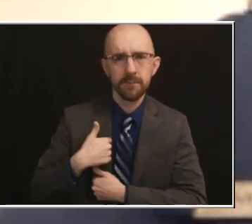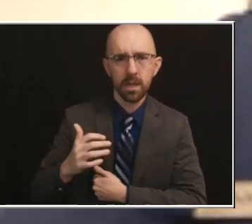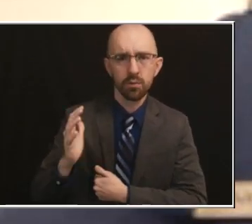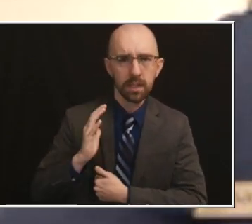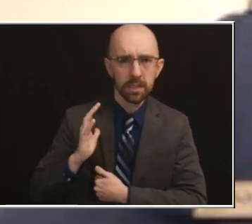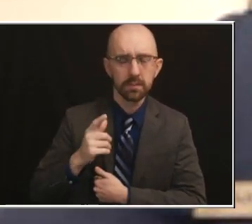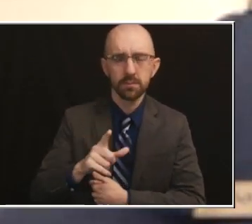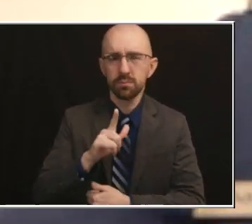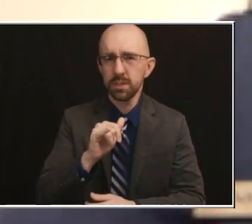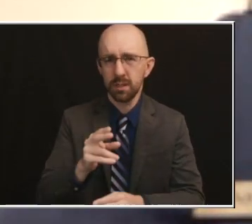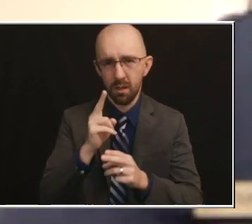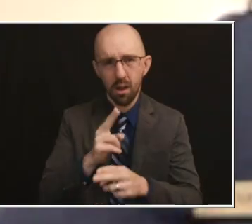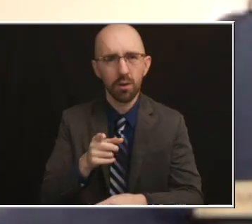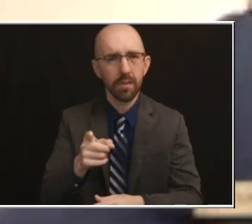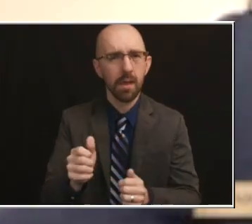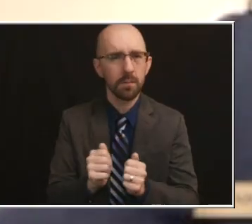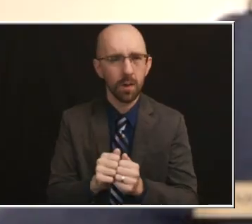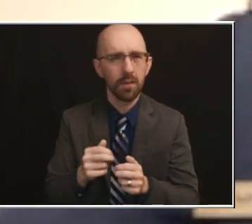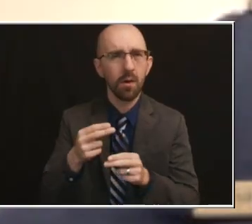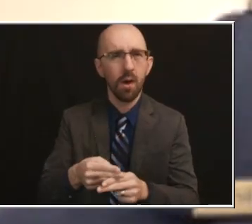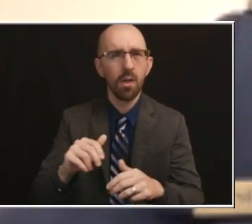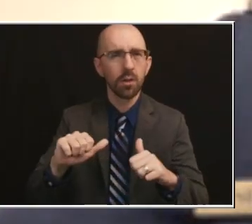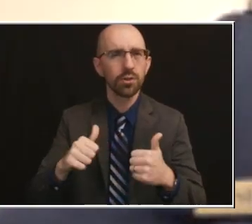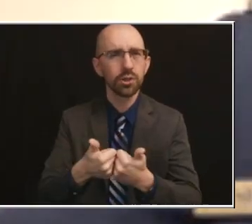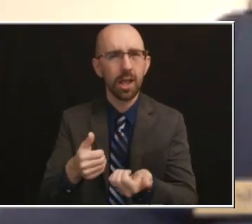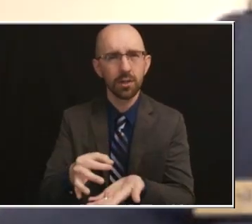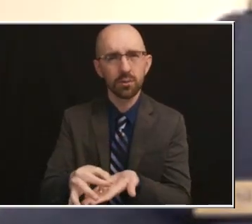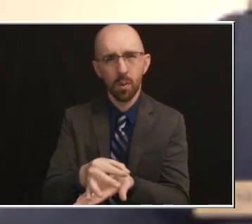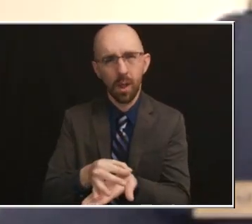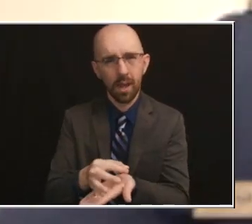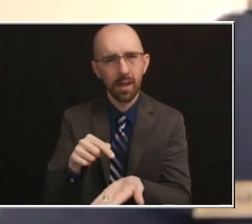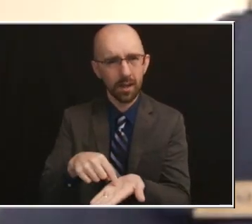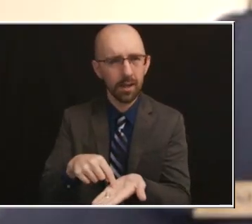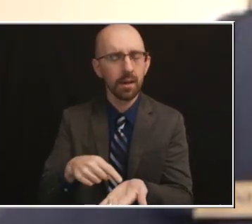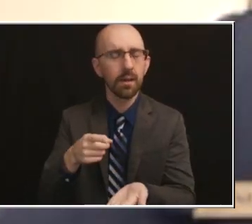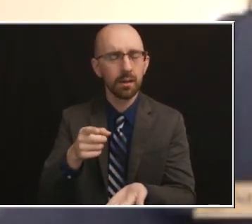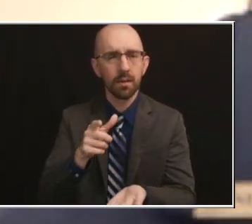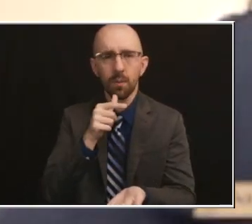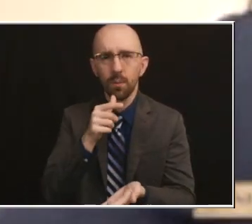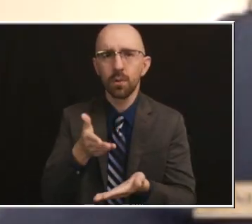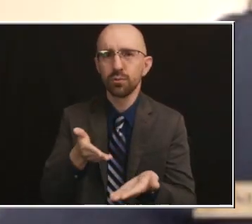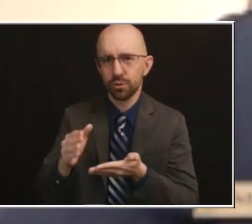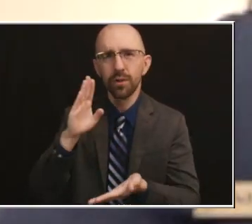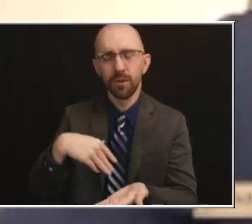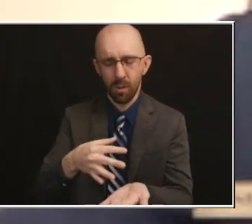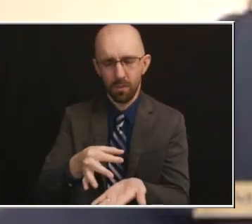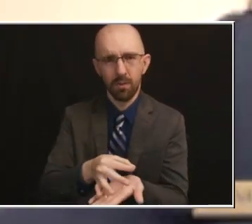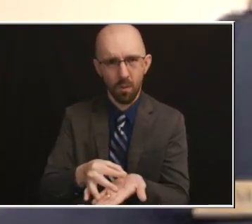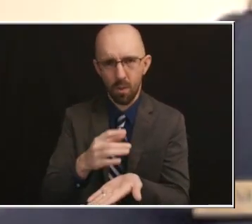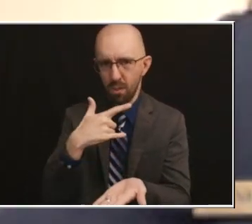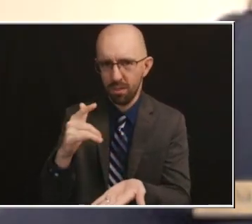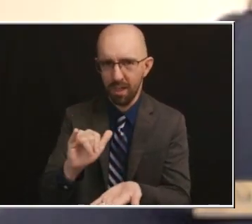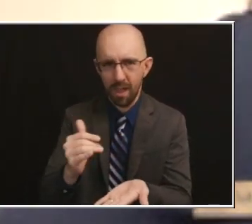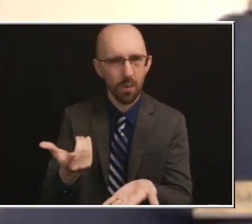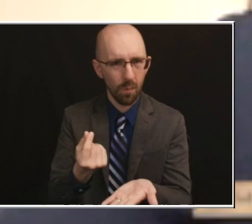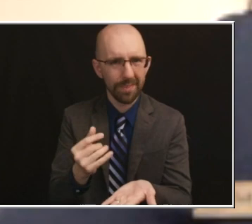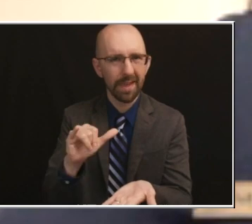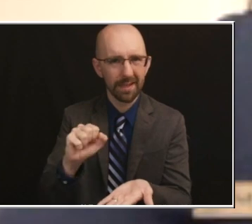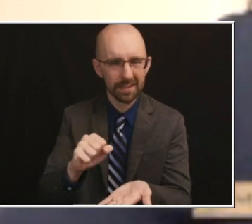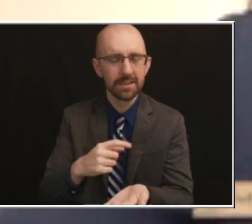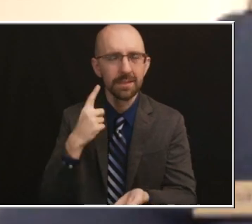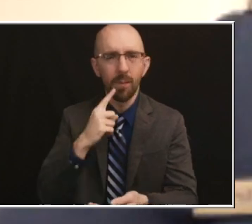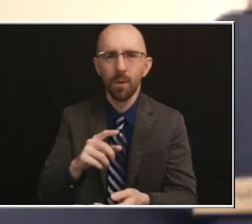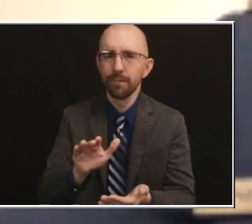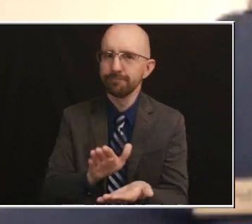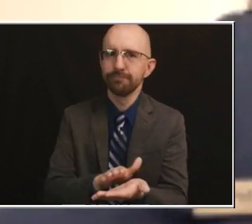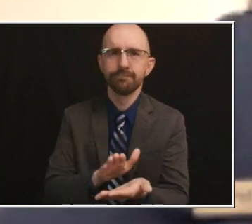really honoring them with what we call a challenge coin. For those who have served, know what those challenge coins are, and it's really for a job well